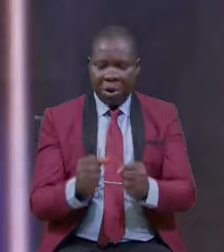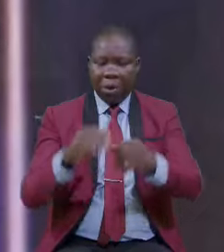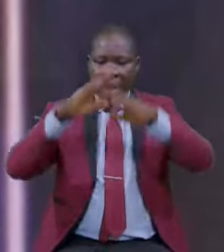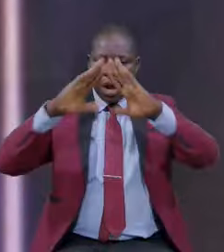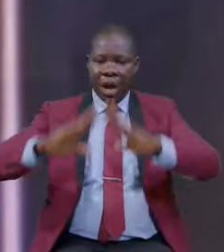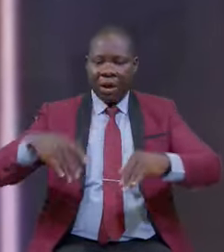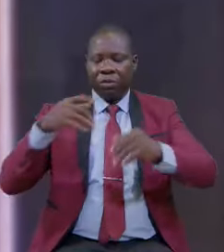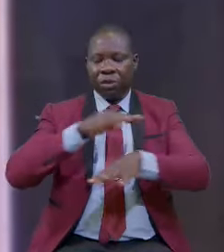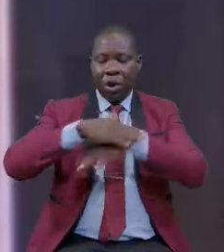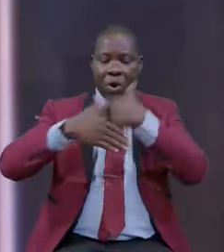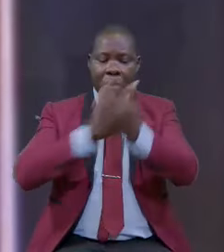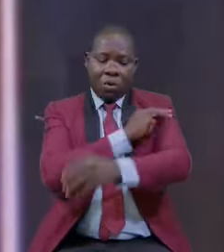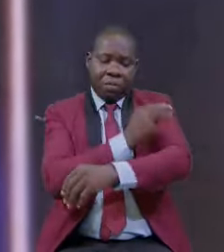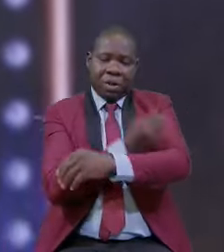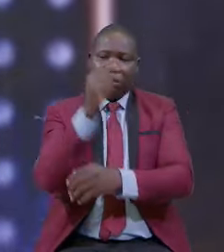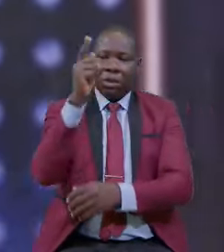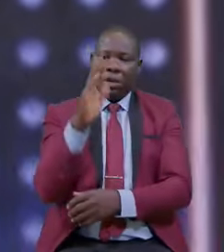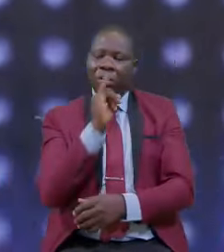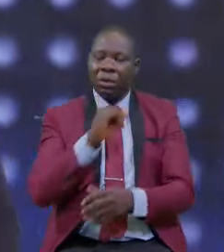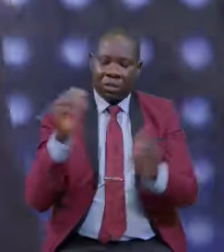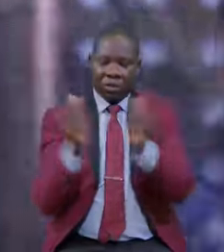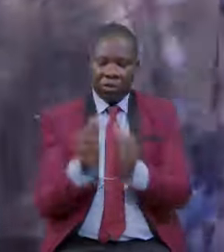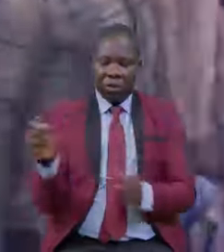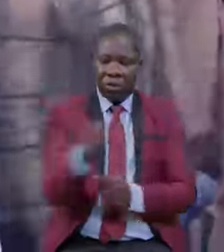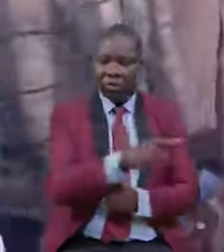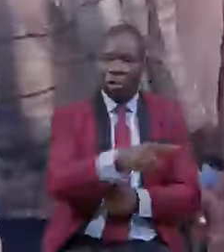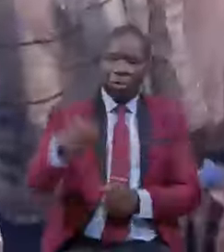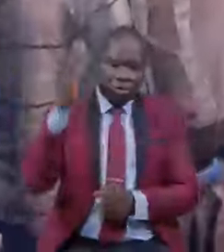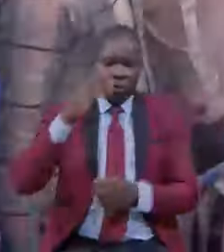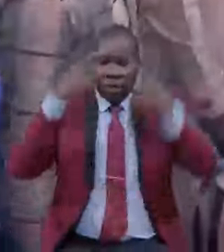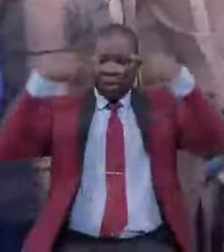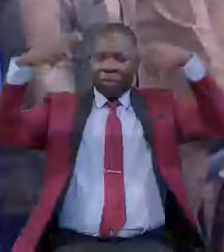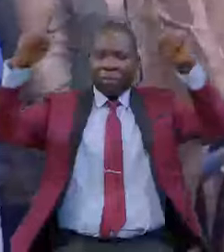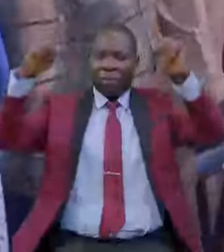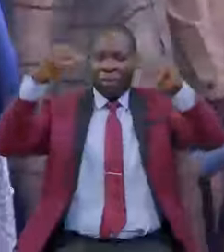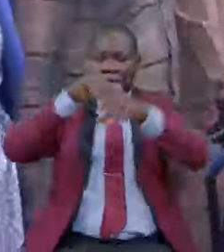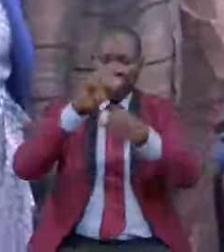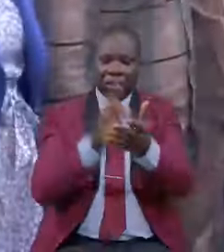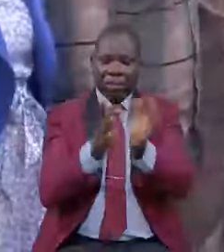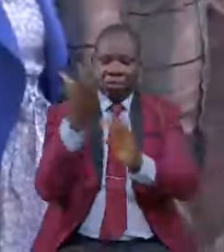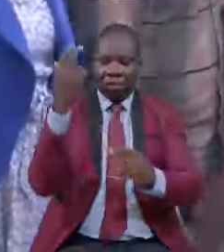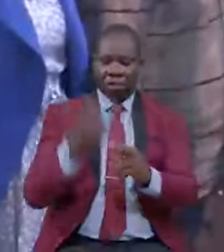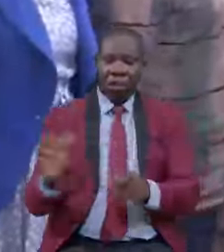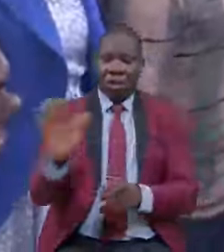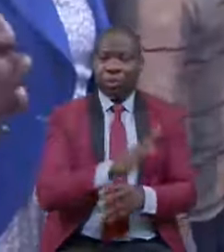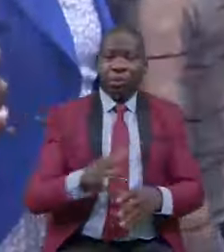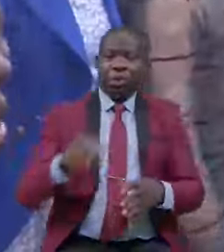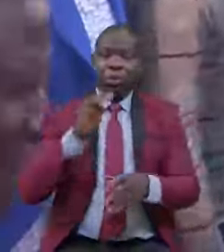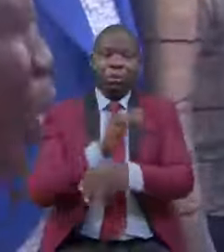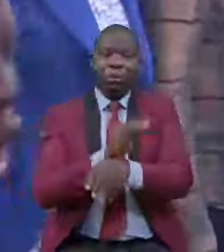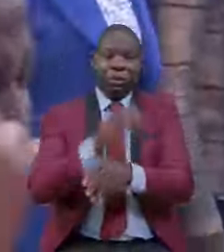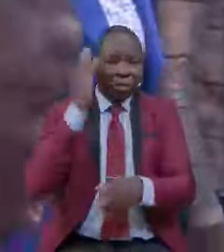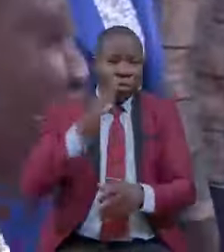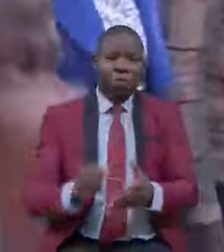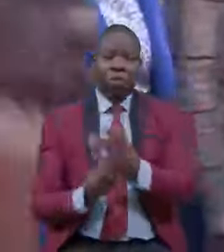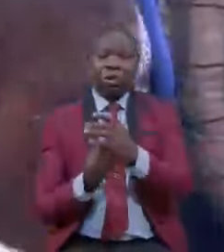with you. You will succeed. Your ministry will blossom. This